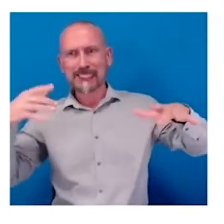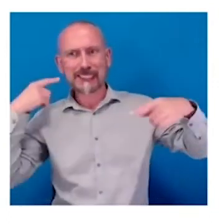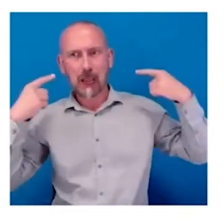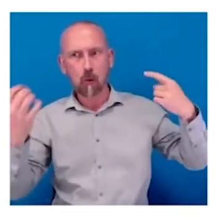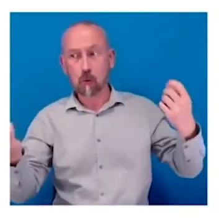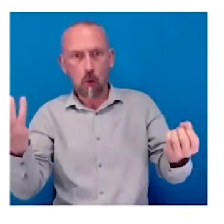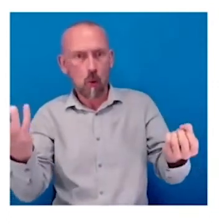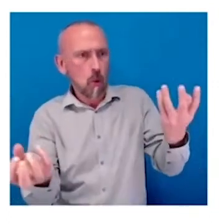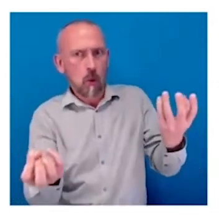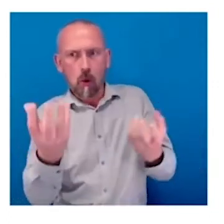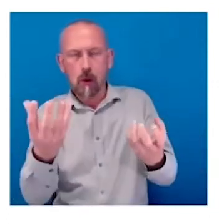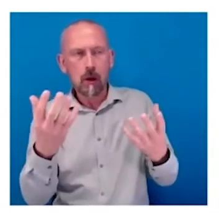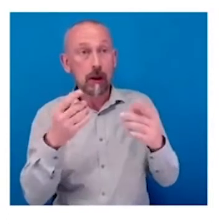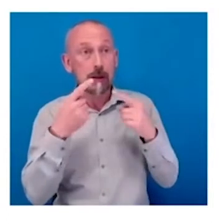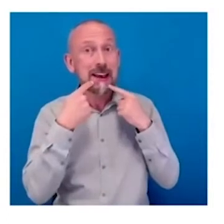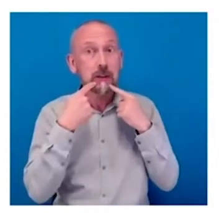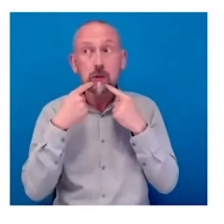is turning.